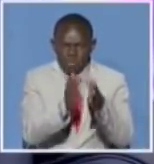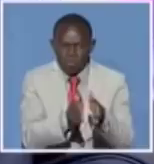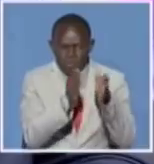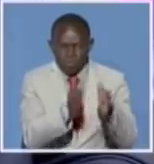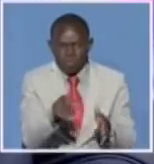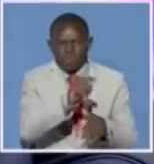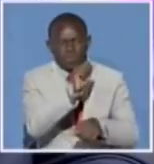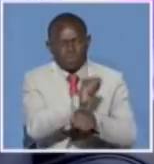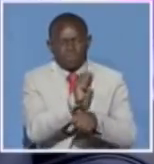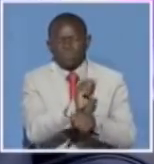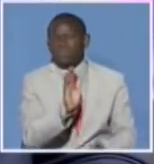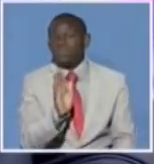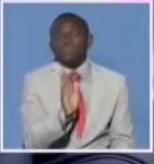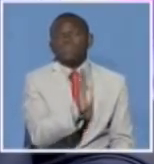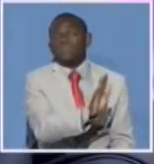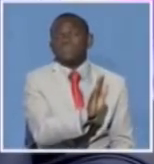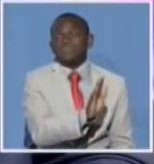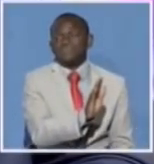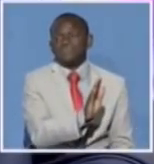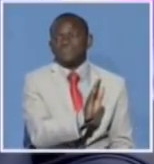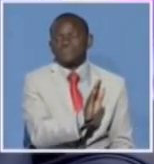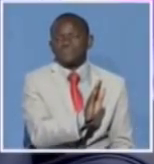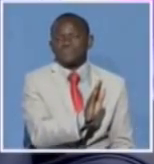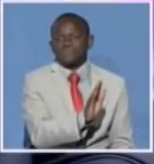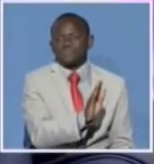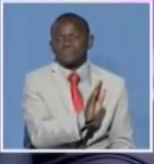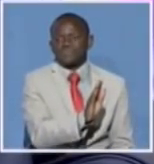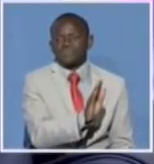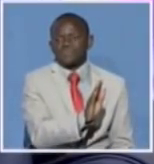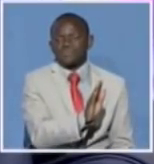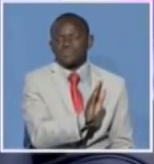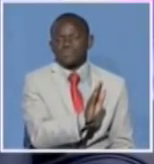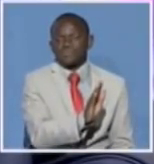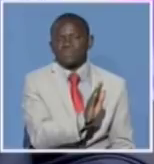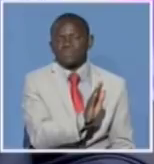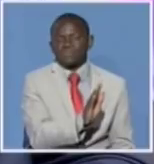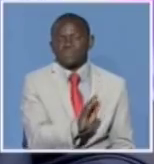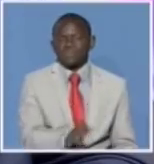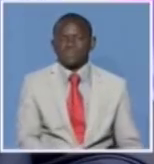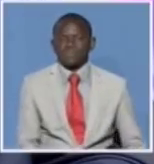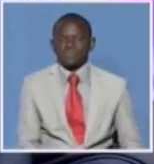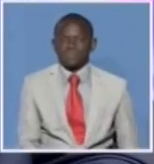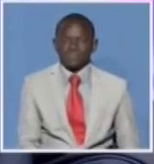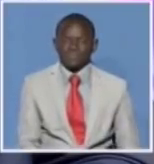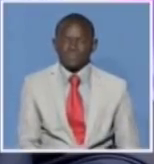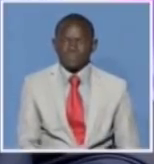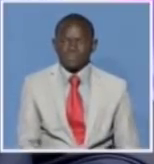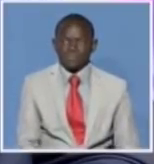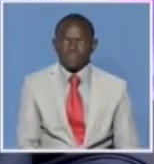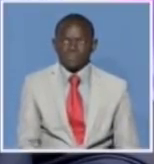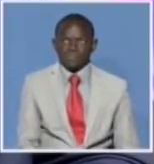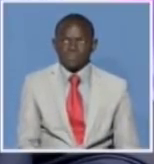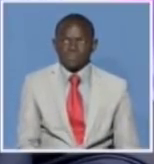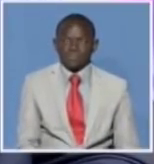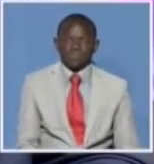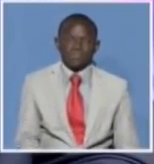aware, Grevazio, that the audit report of 2016 did